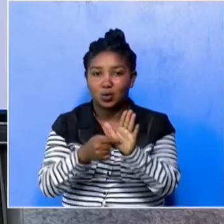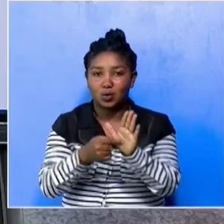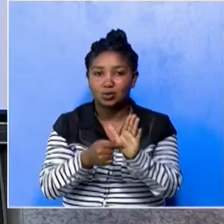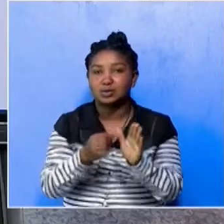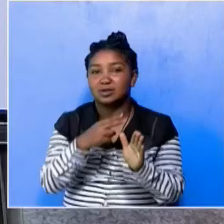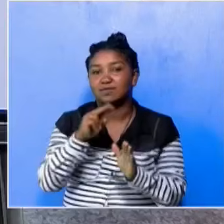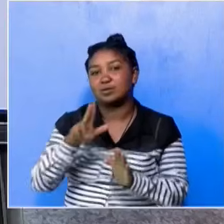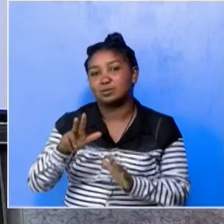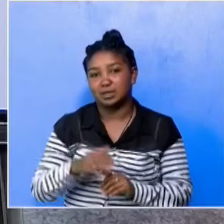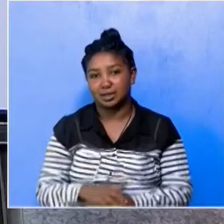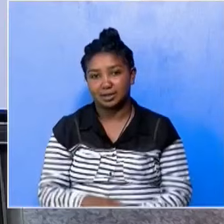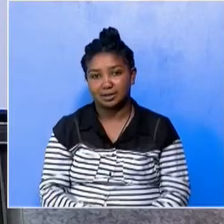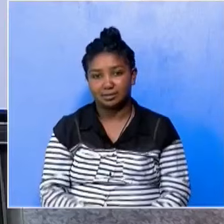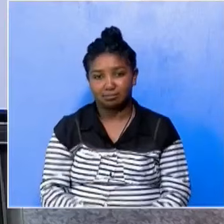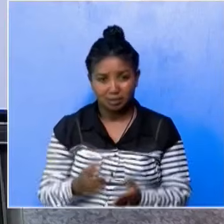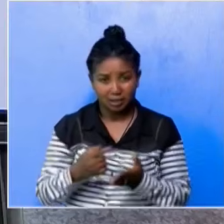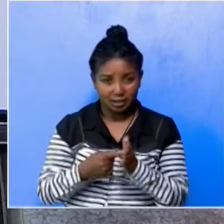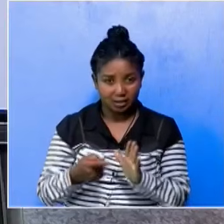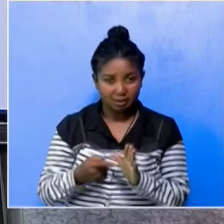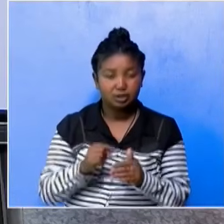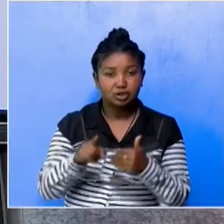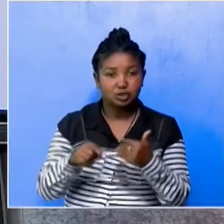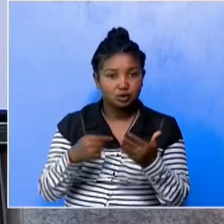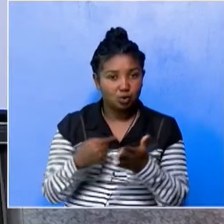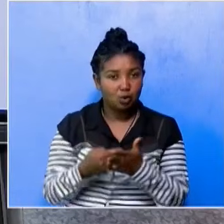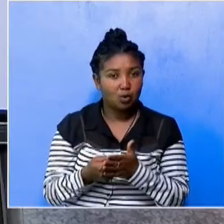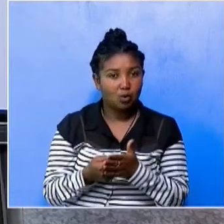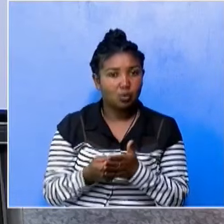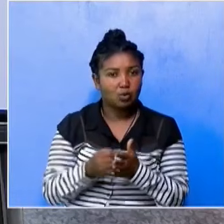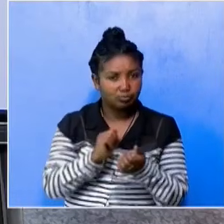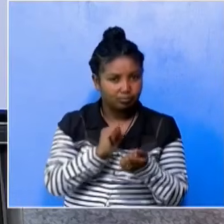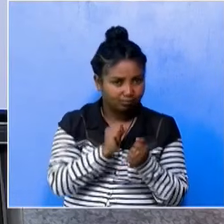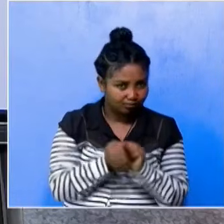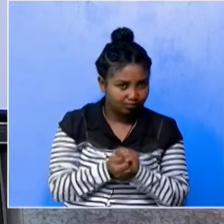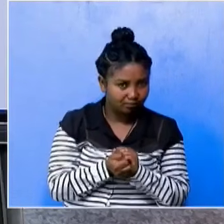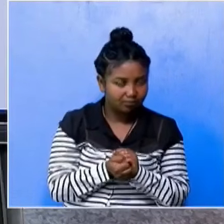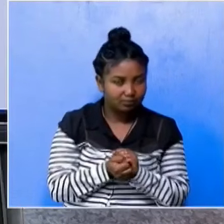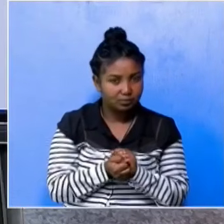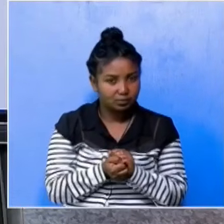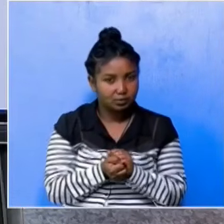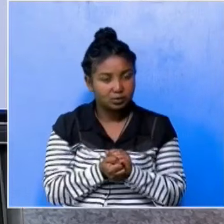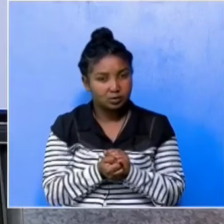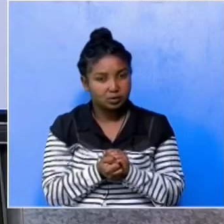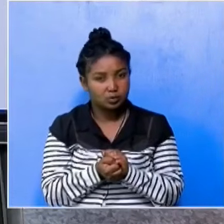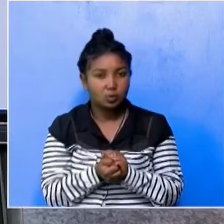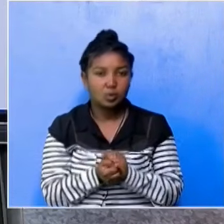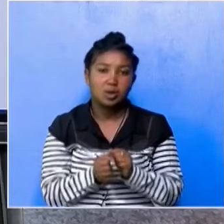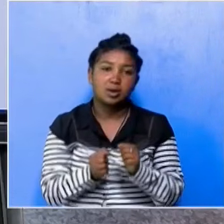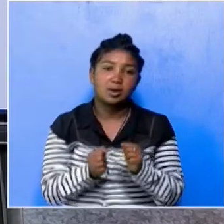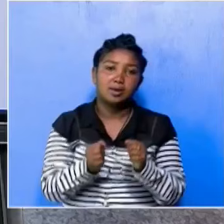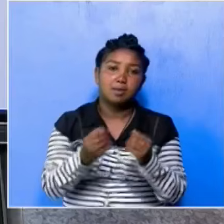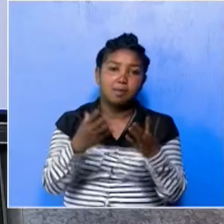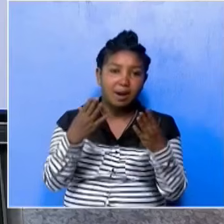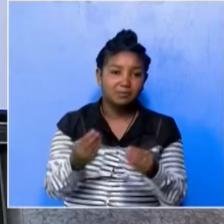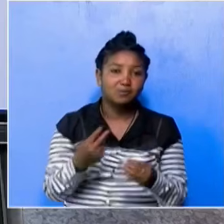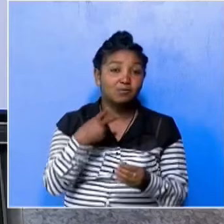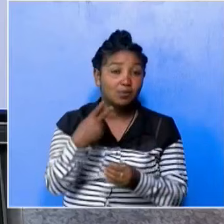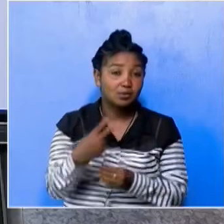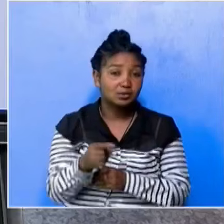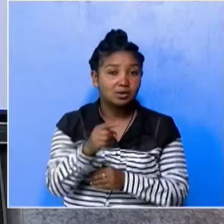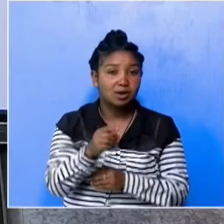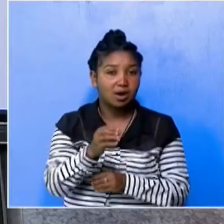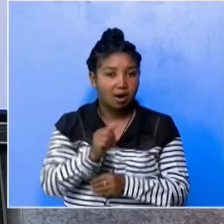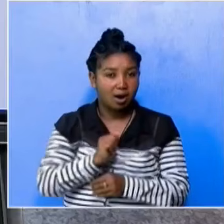verb 3. Is it clear? So when I want to change into this, into passive voice,